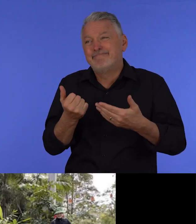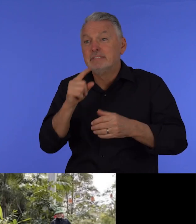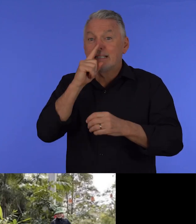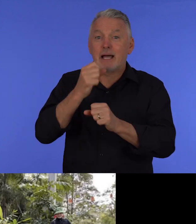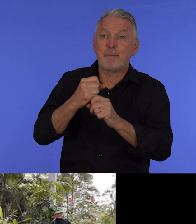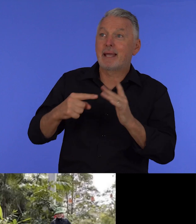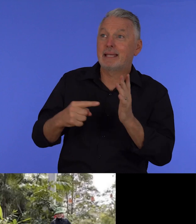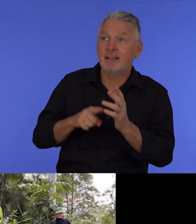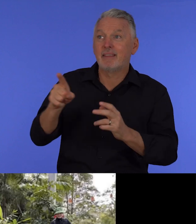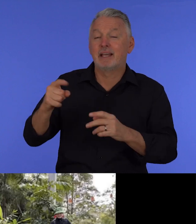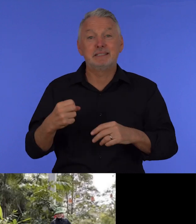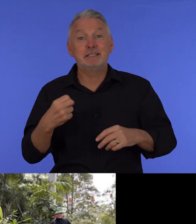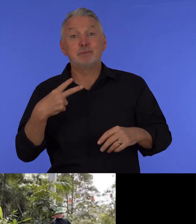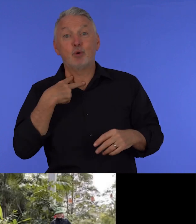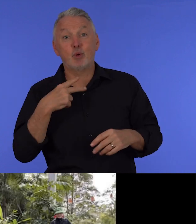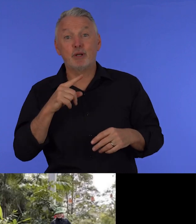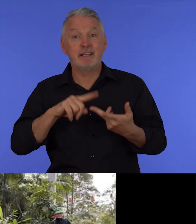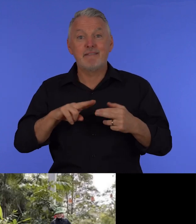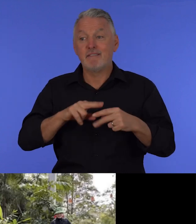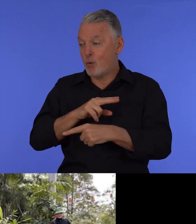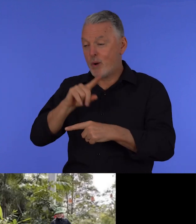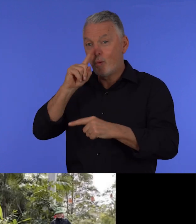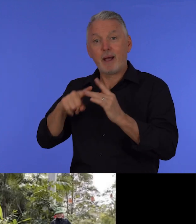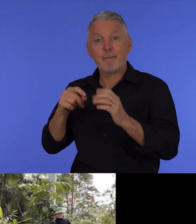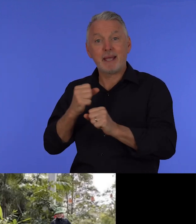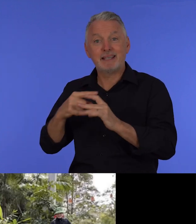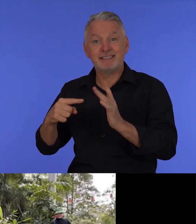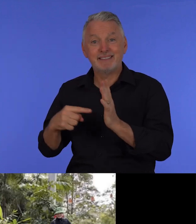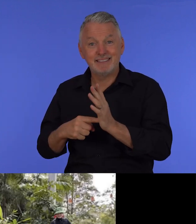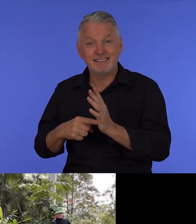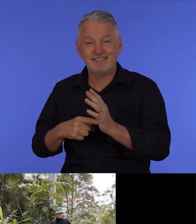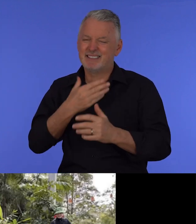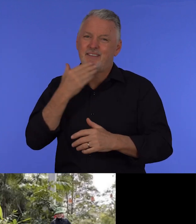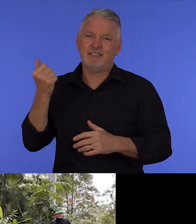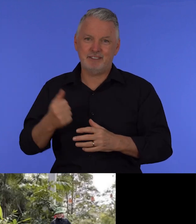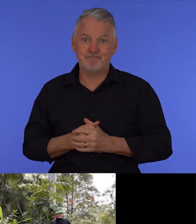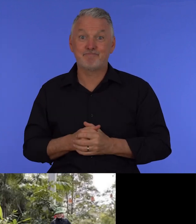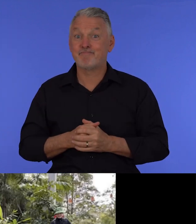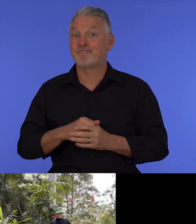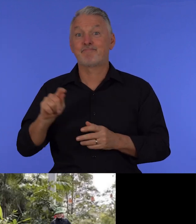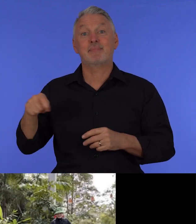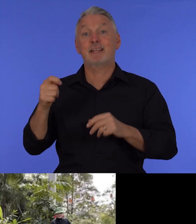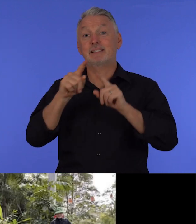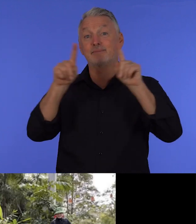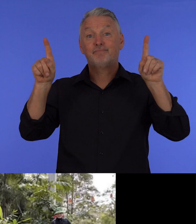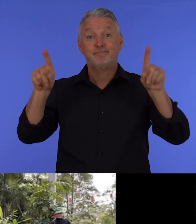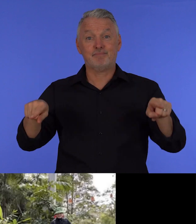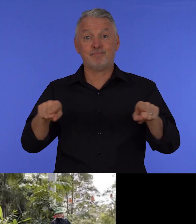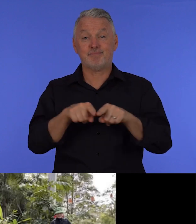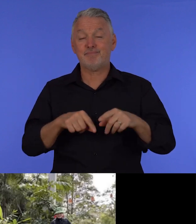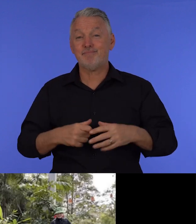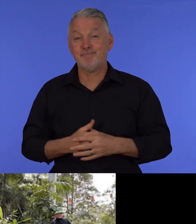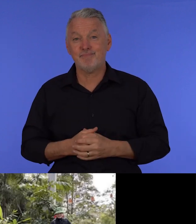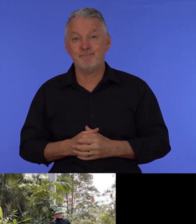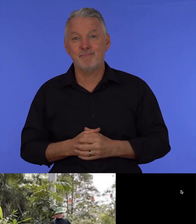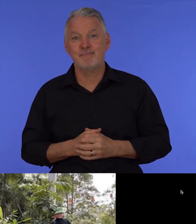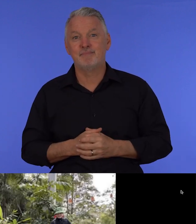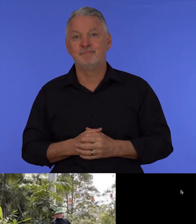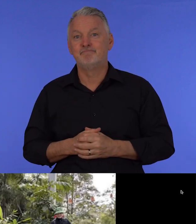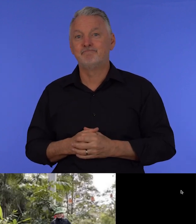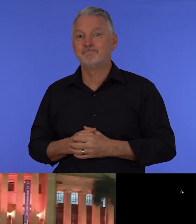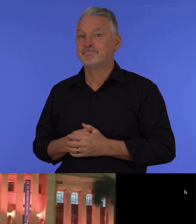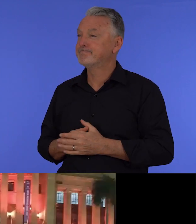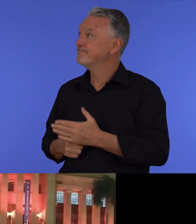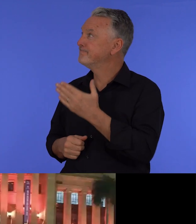to see, you know, that he's actually missed when he's not there, and they're disappointed if he isn't able to make it. I might get the